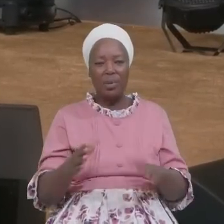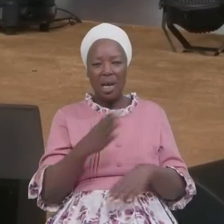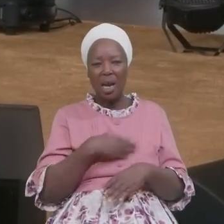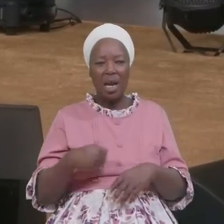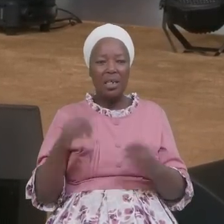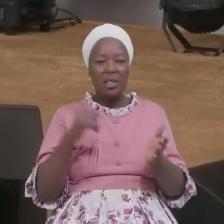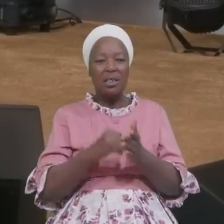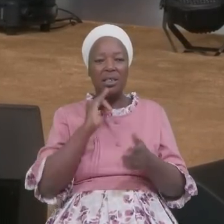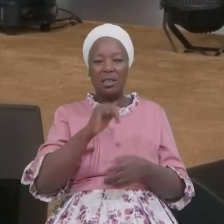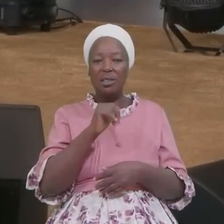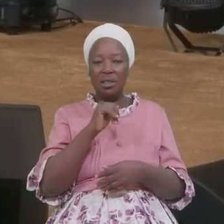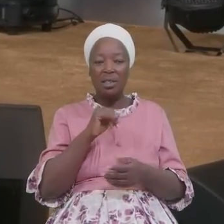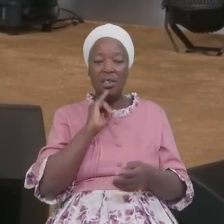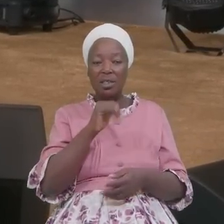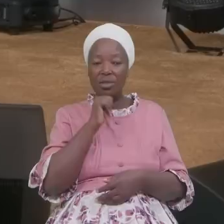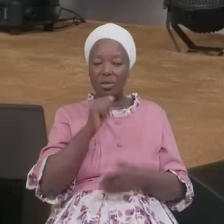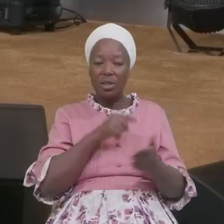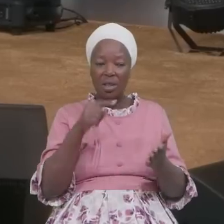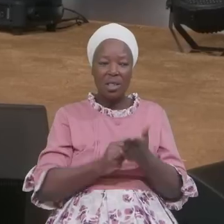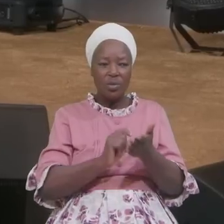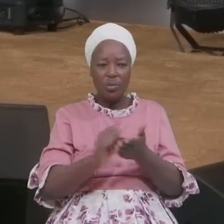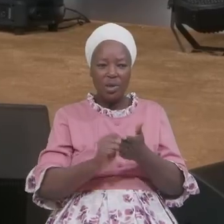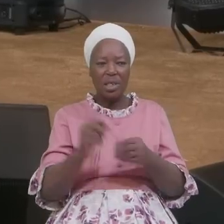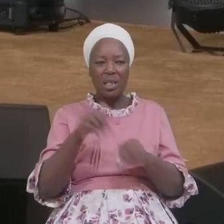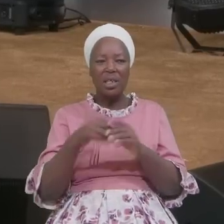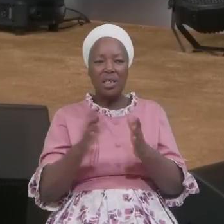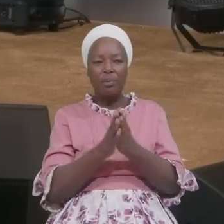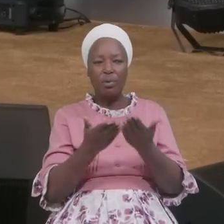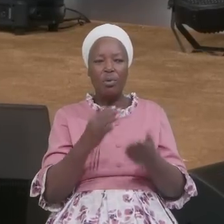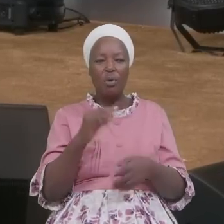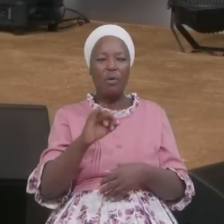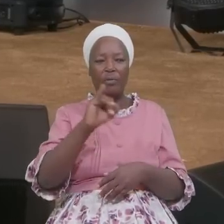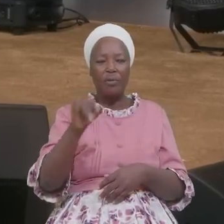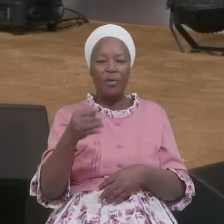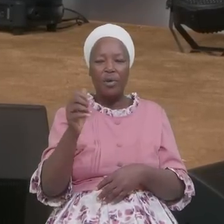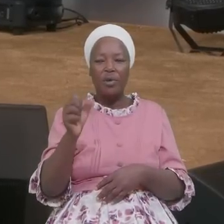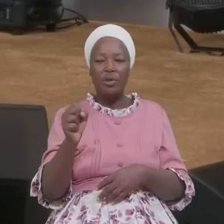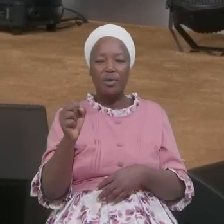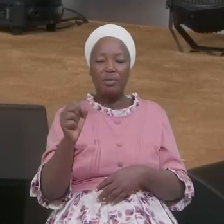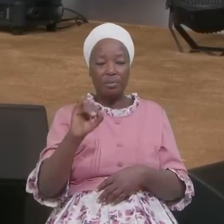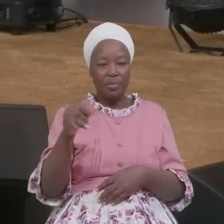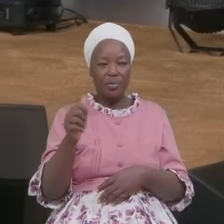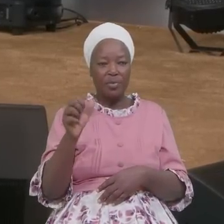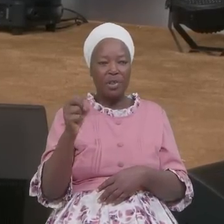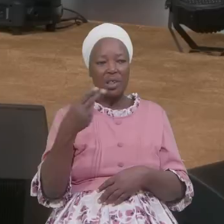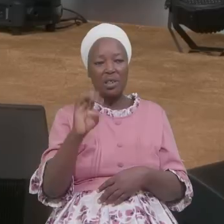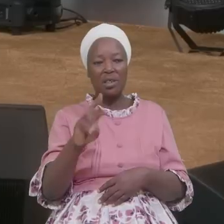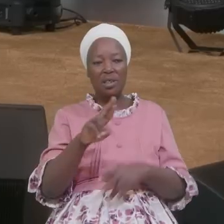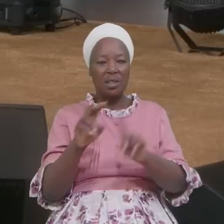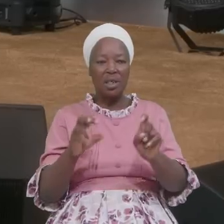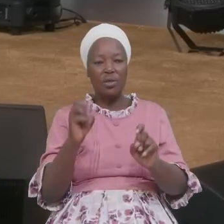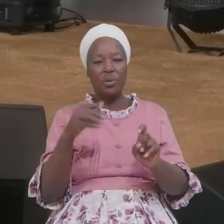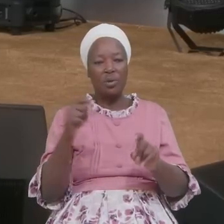not this written in the book of Jasher? So the sun stood